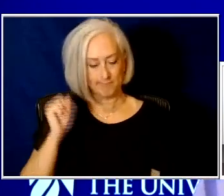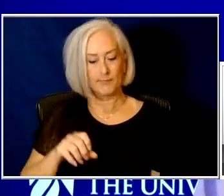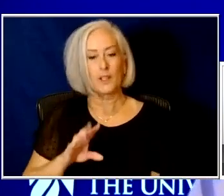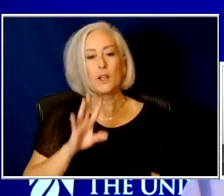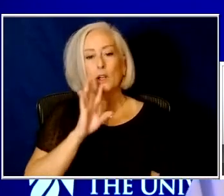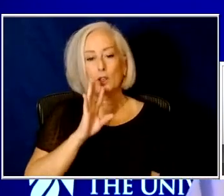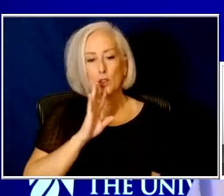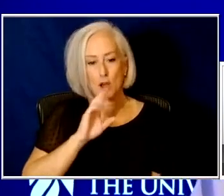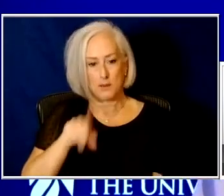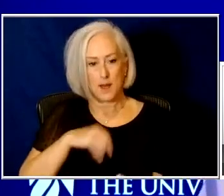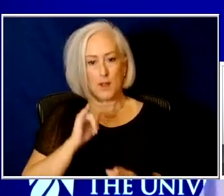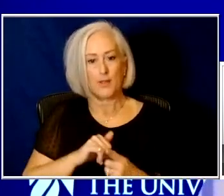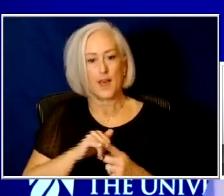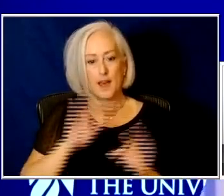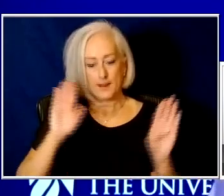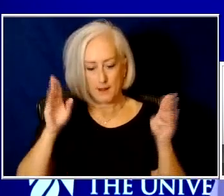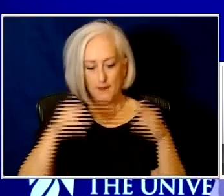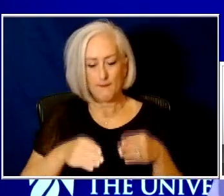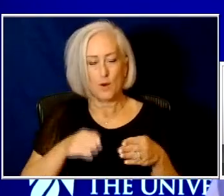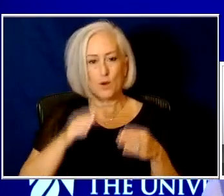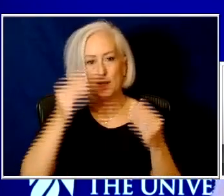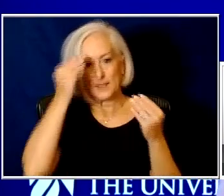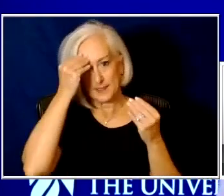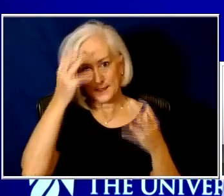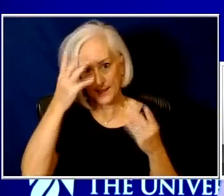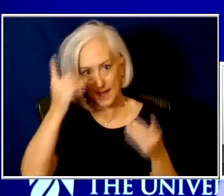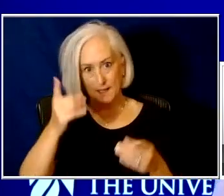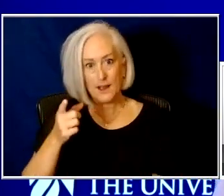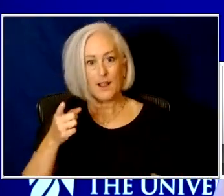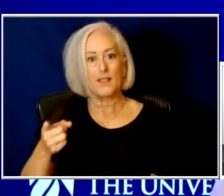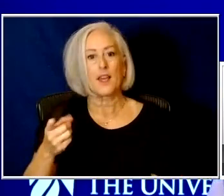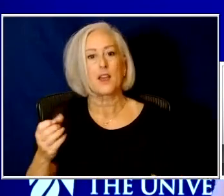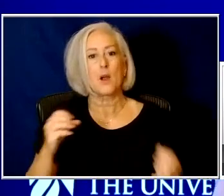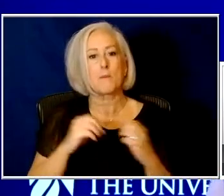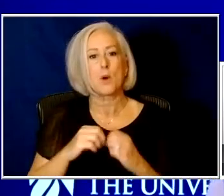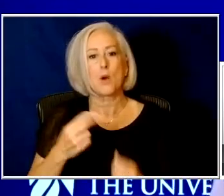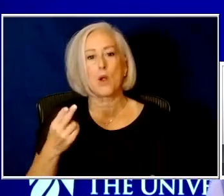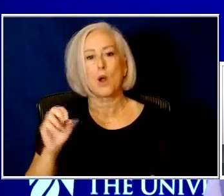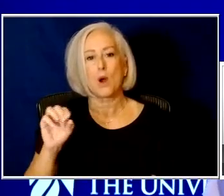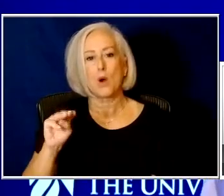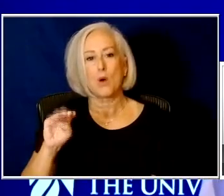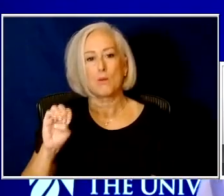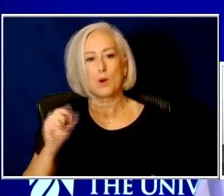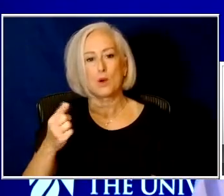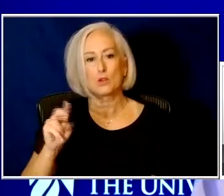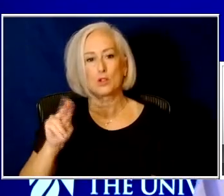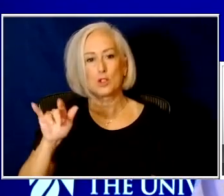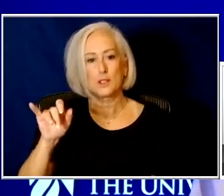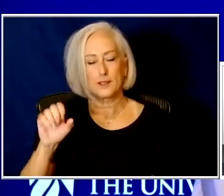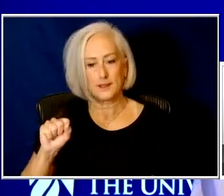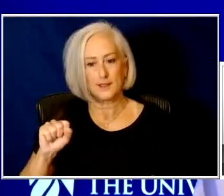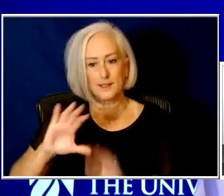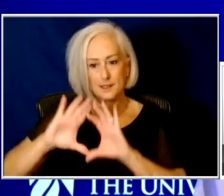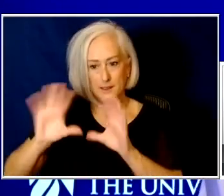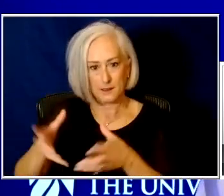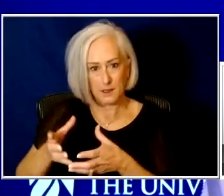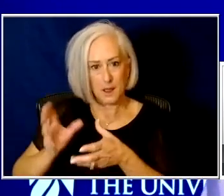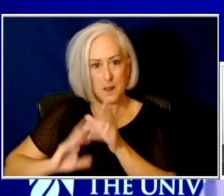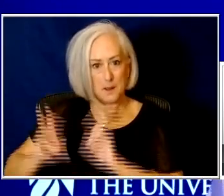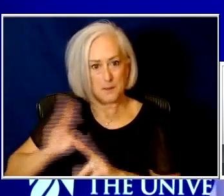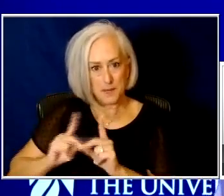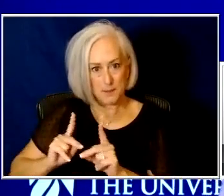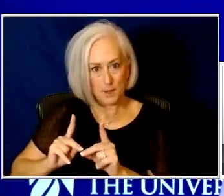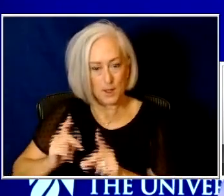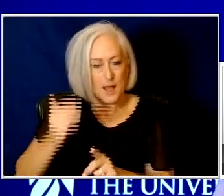they're essentially more homogeneous population. We know and understand that some of the VA data, there are caveats because of a